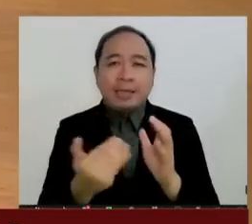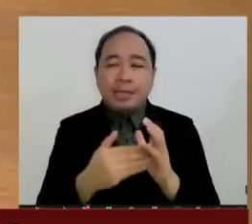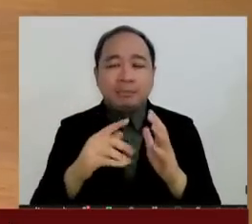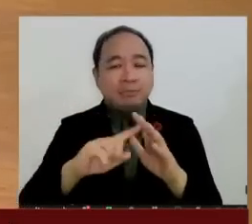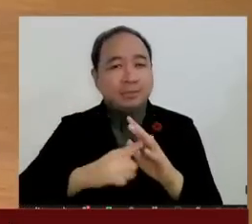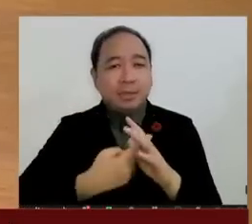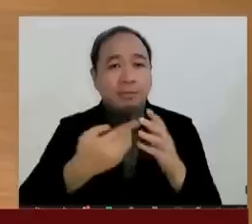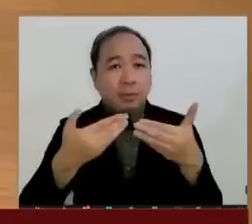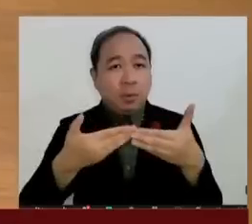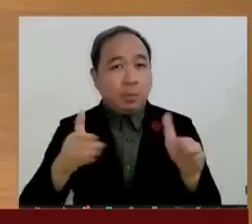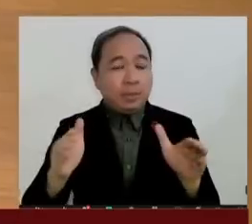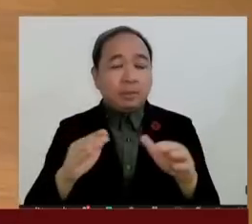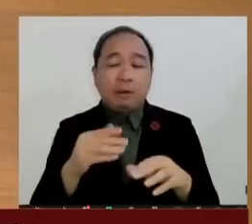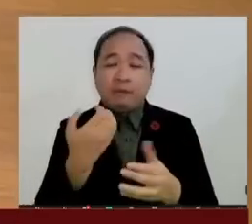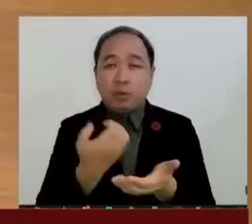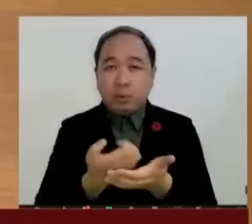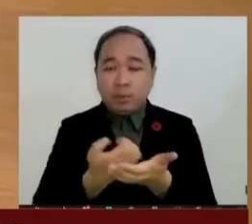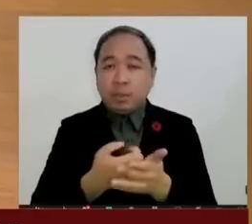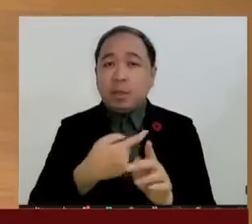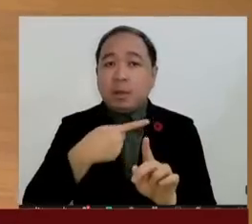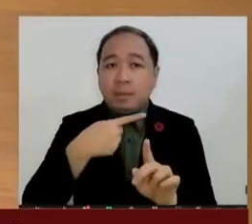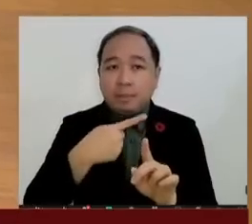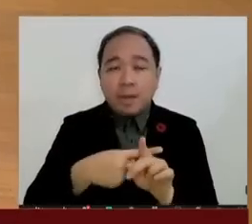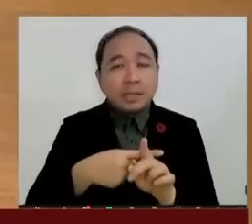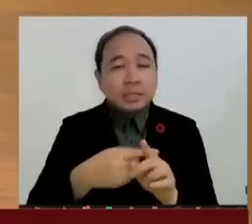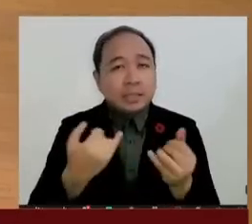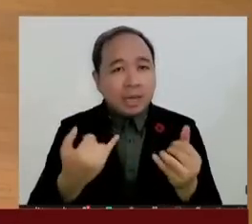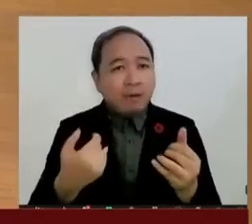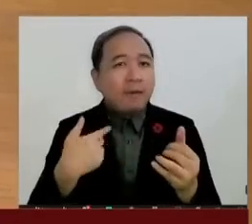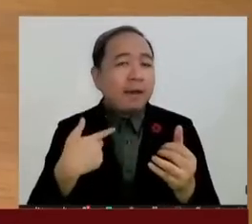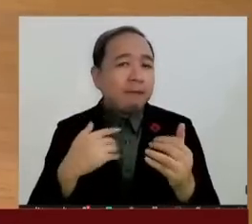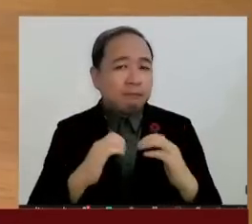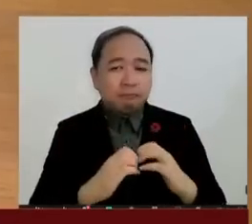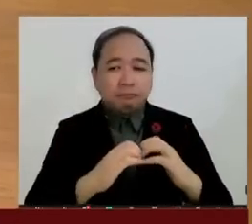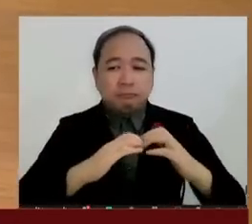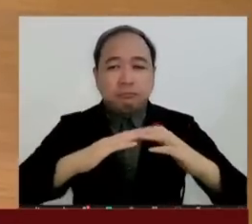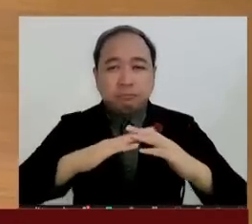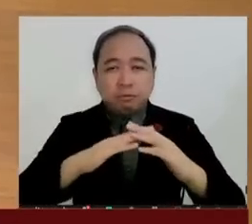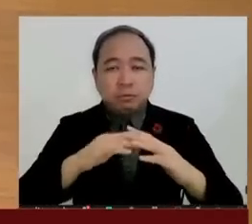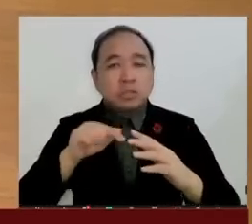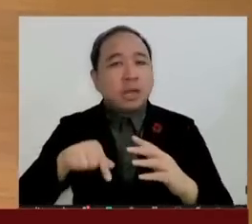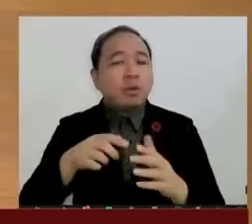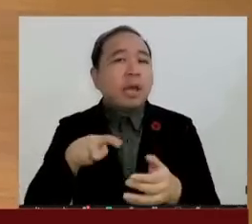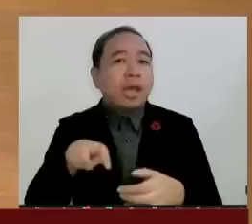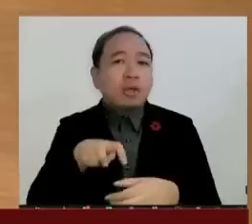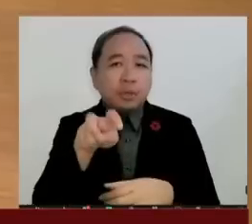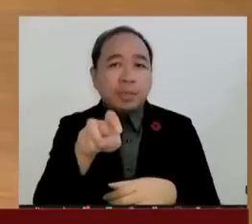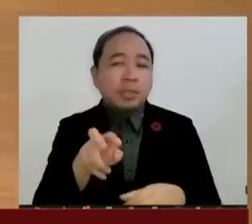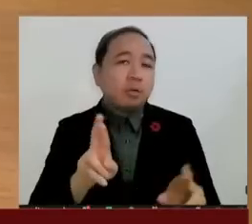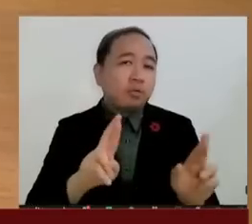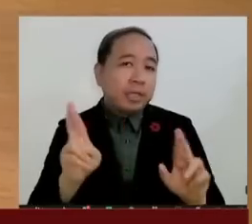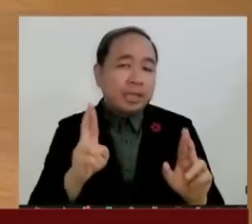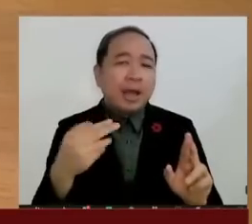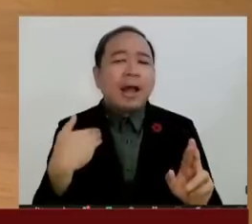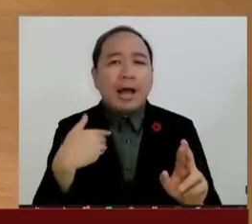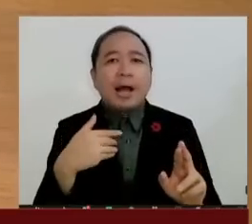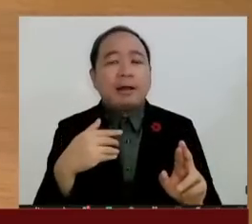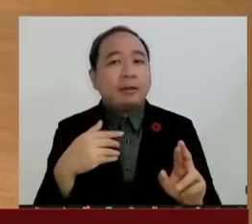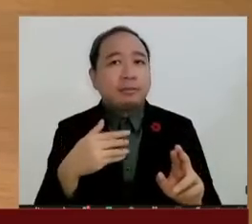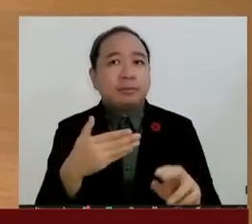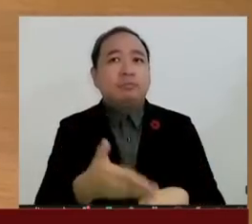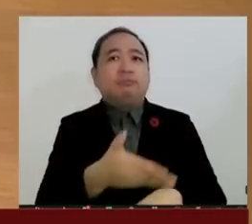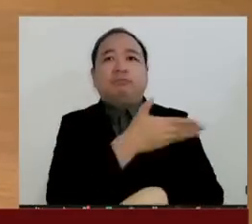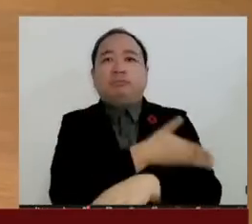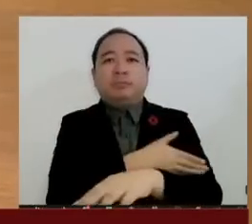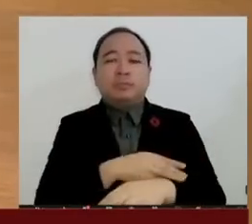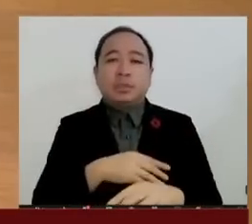the phenomenon of revenge travel, this sector is headed for a great rebound. From January to